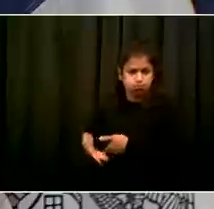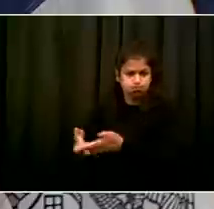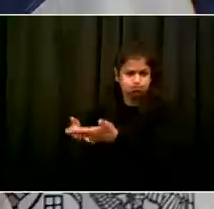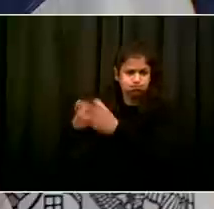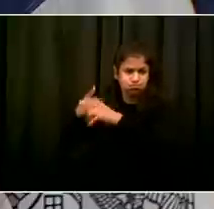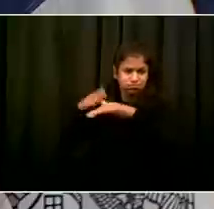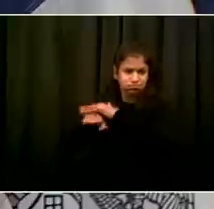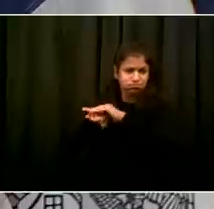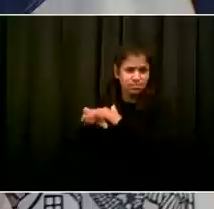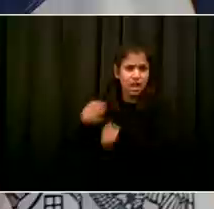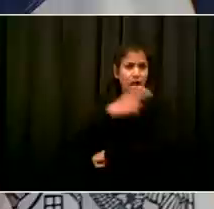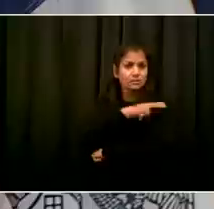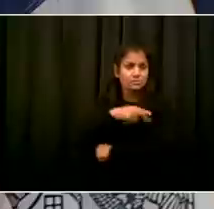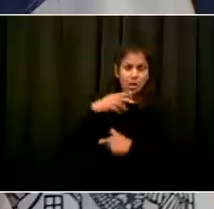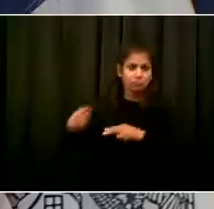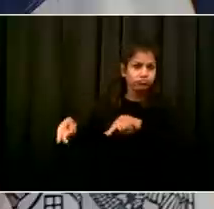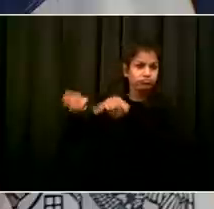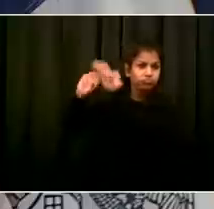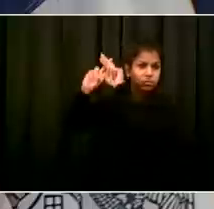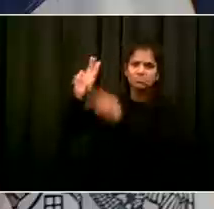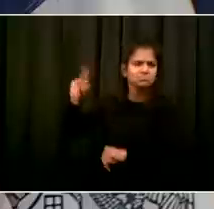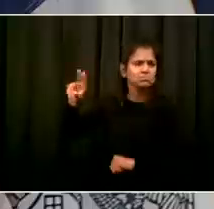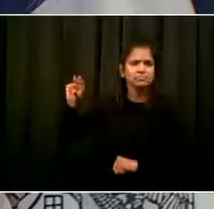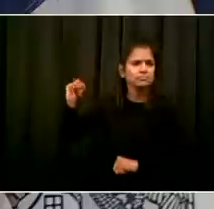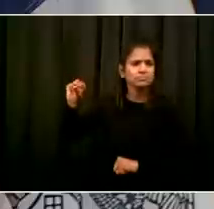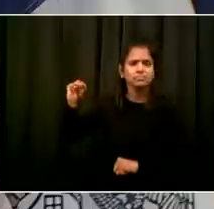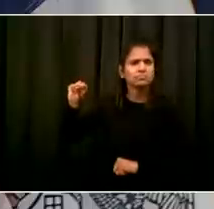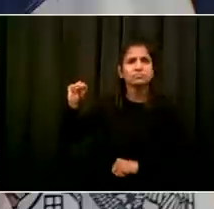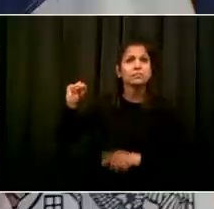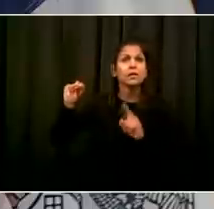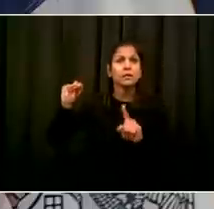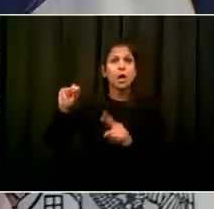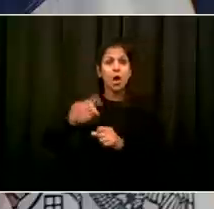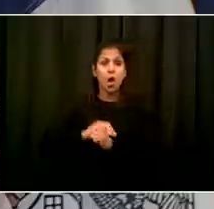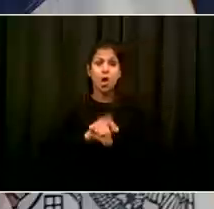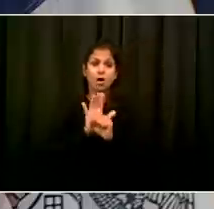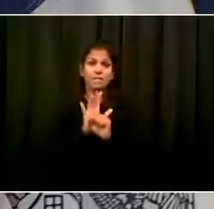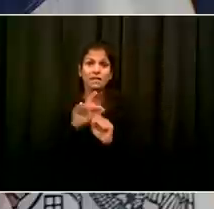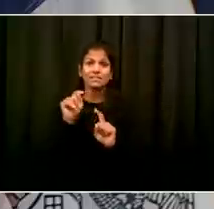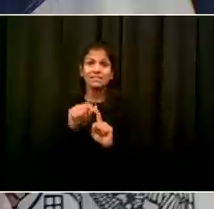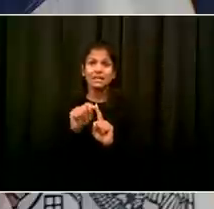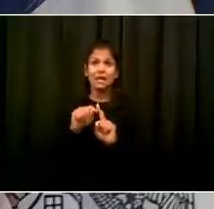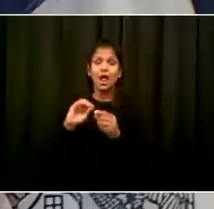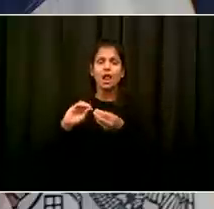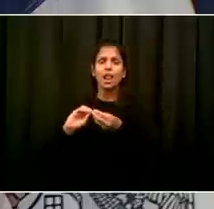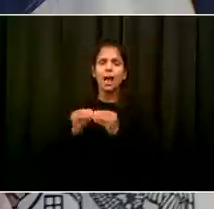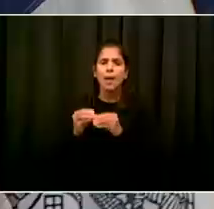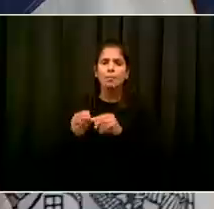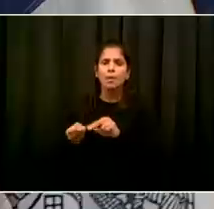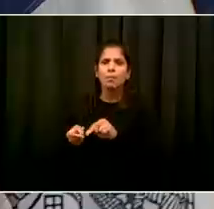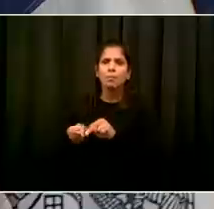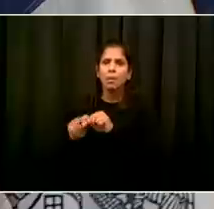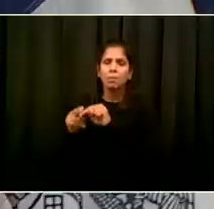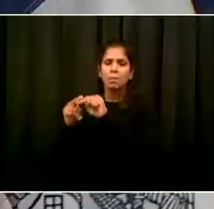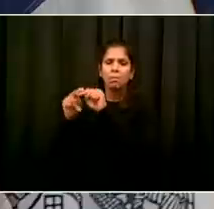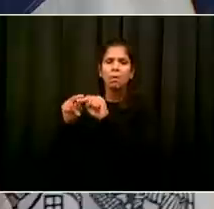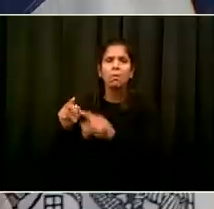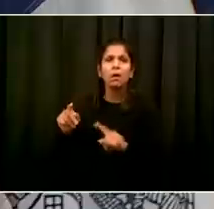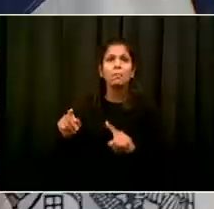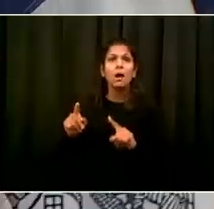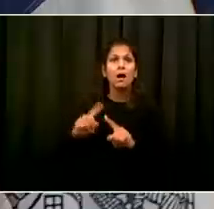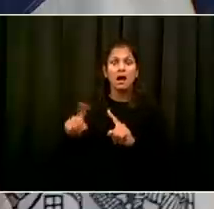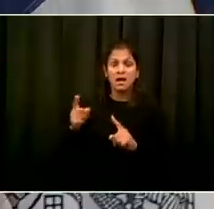coronavirus have increased, but still low compared to what they were in the past. So, meaning within among